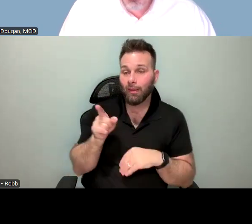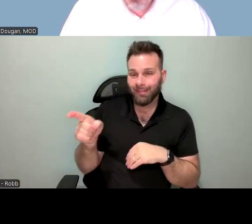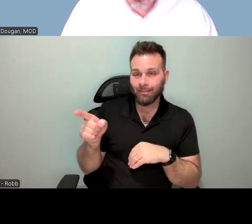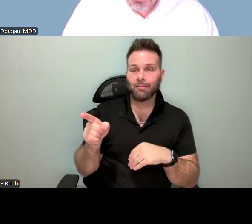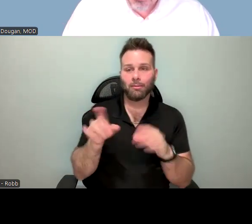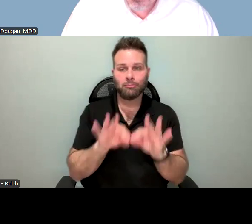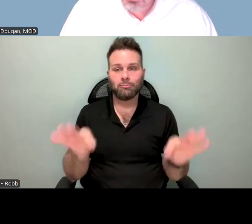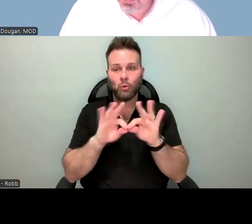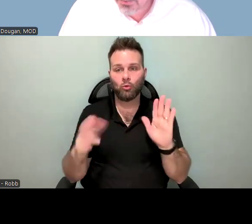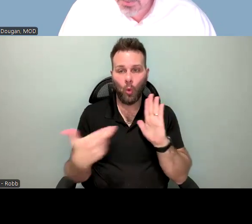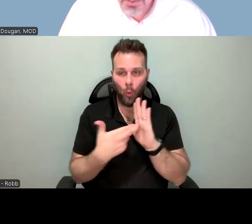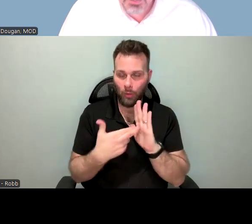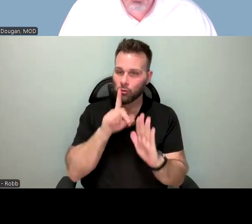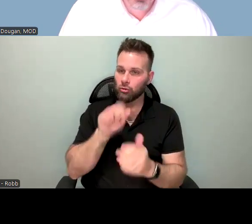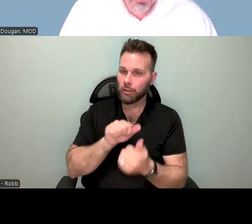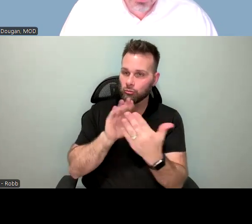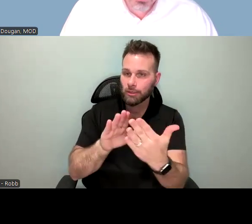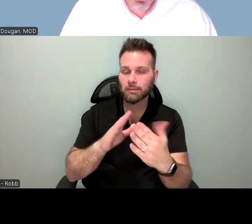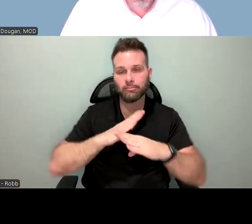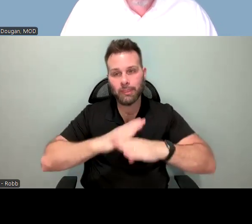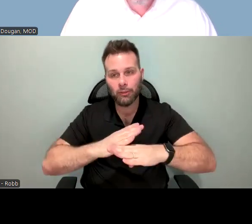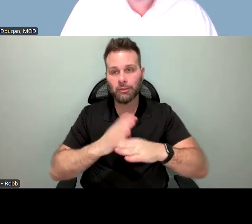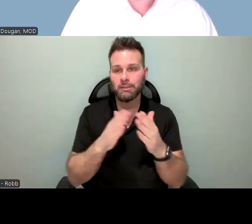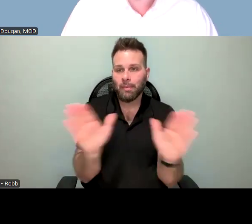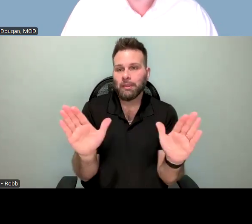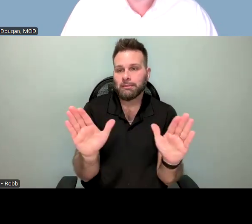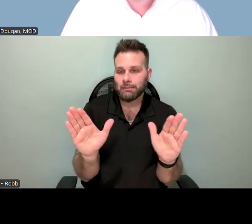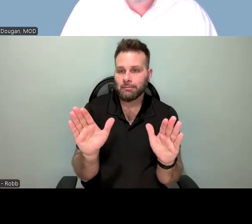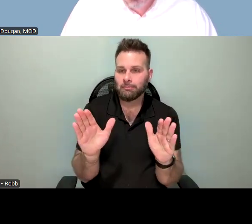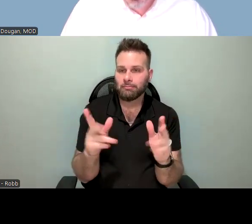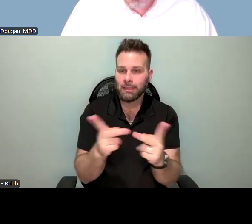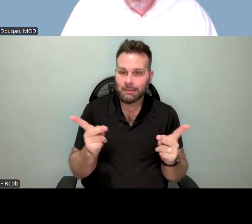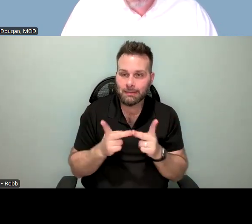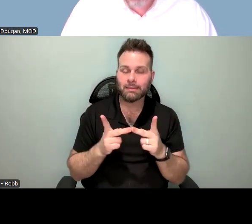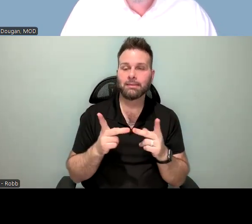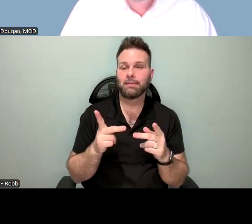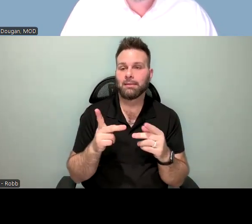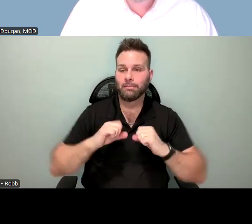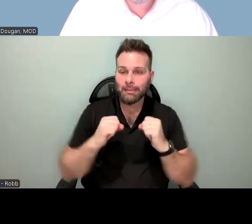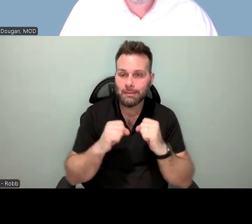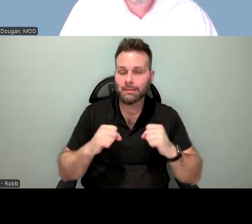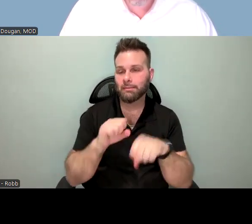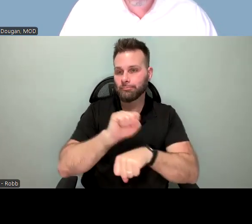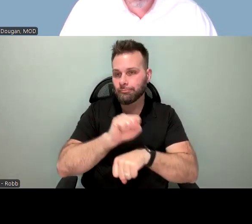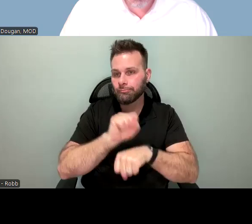in preventing and addressing accessible barriers in public programs, services, spaces, and employment.